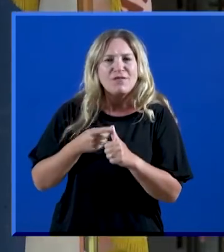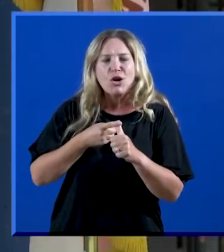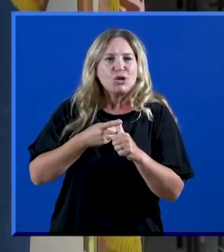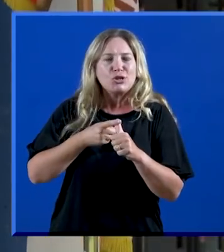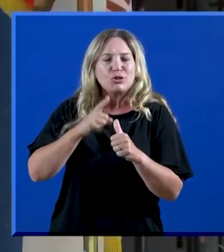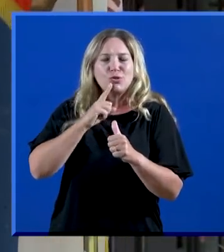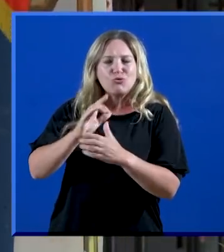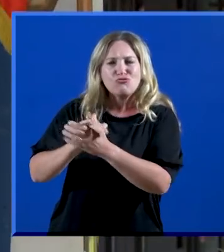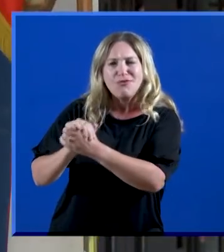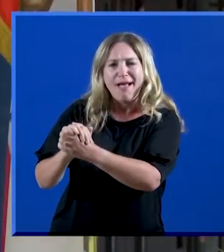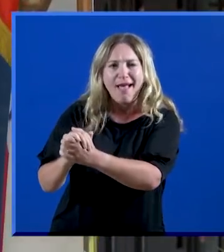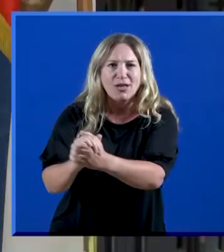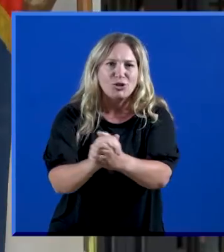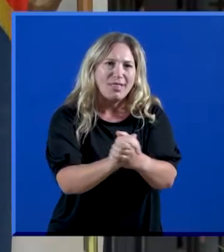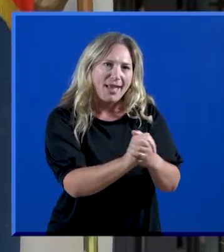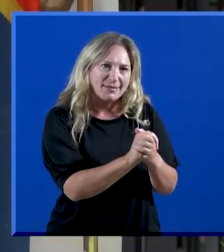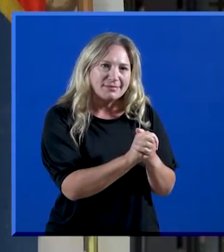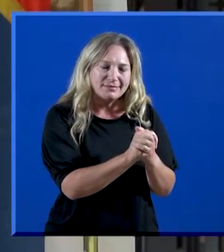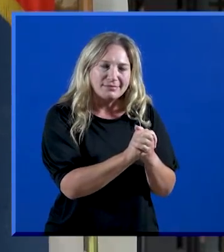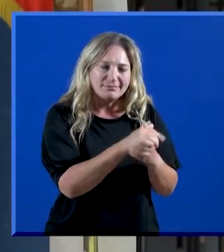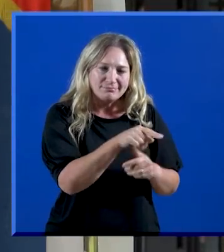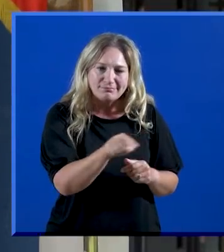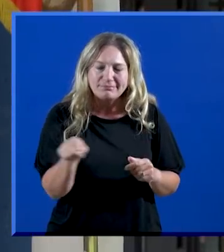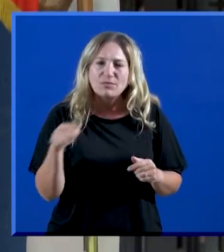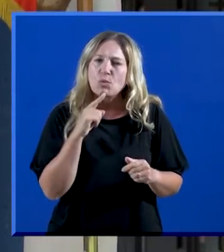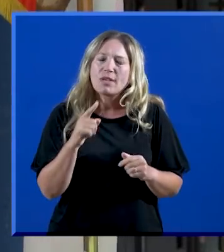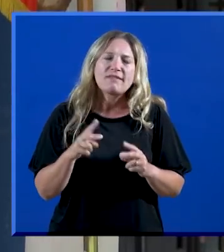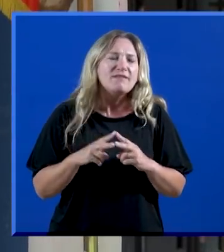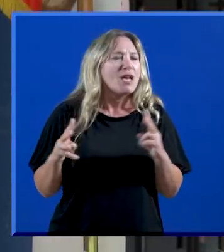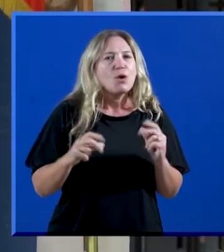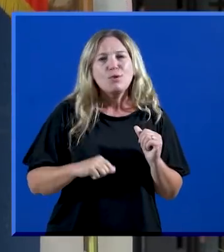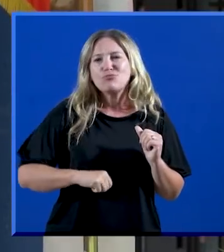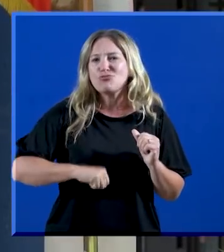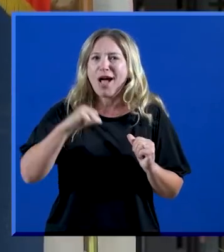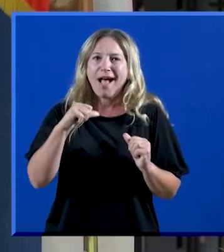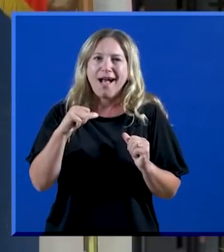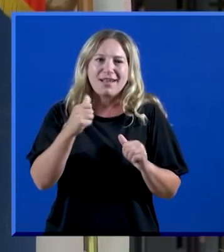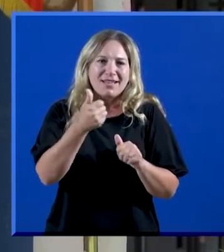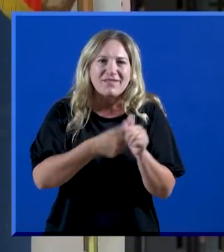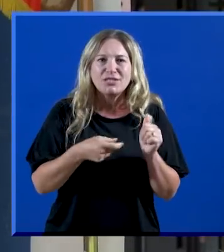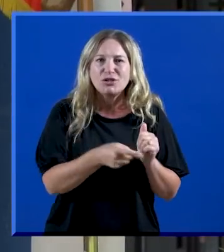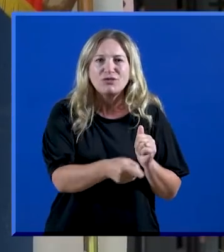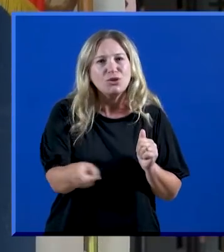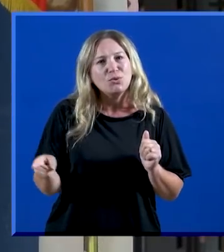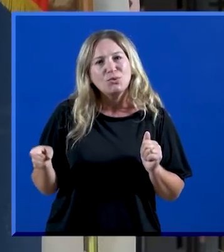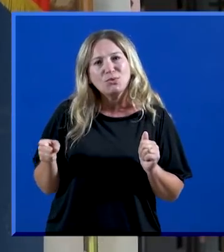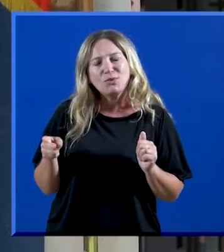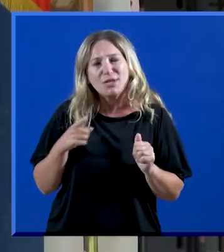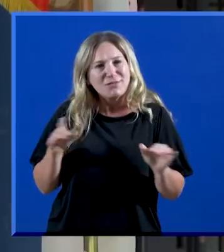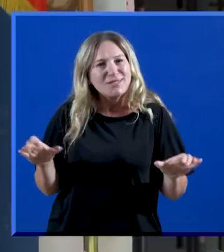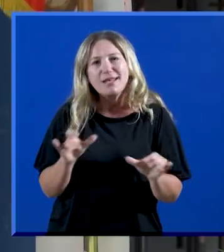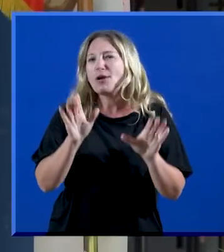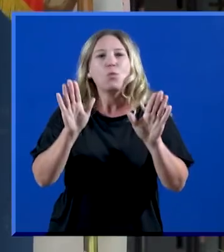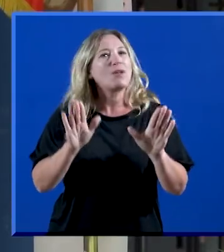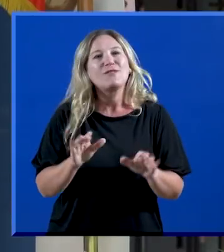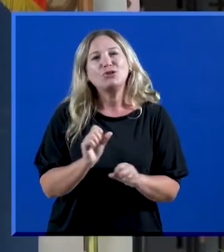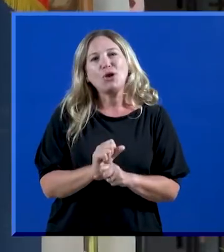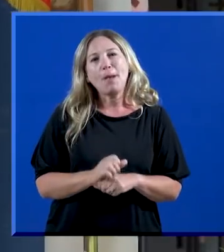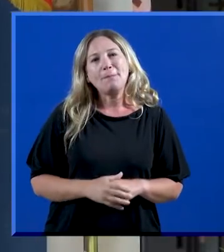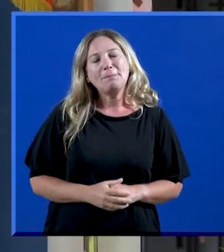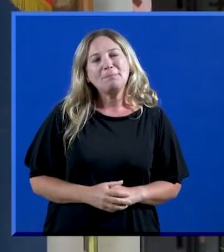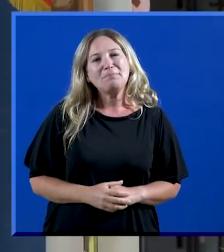and congratulate every one of you. We're so very proud of each and every one of you, and you've done a wonderful